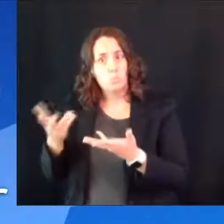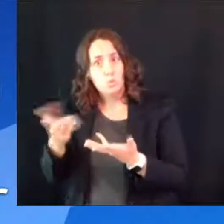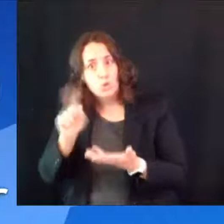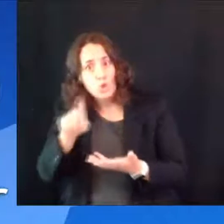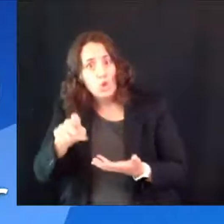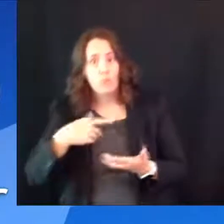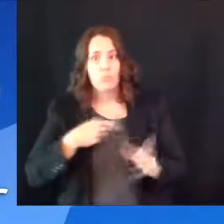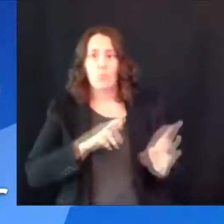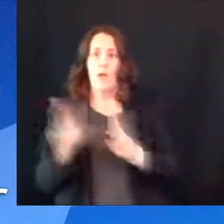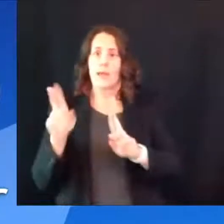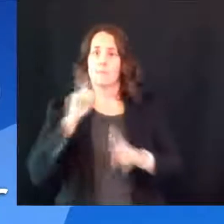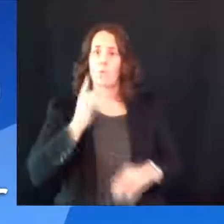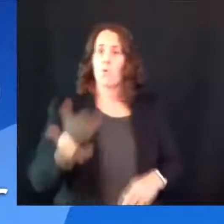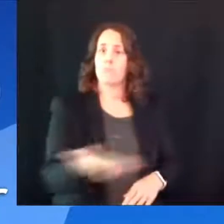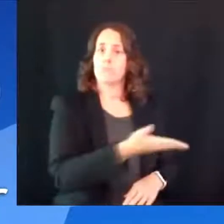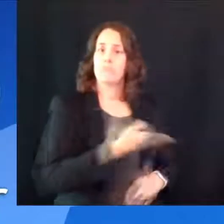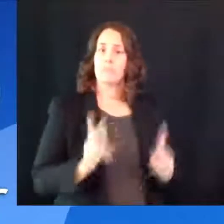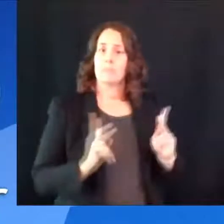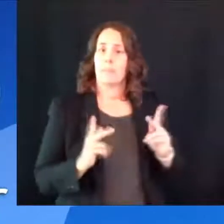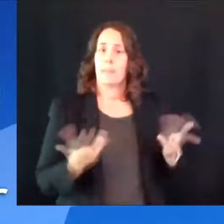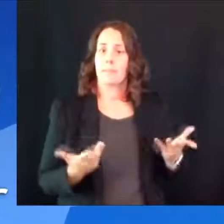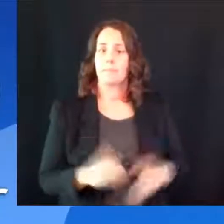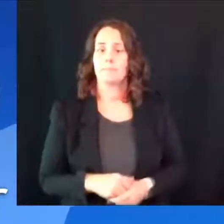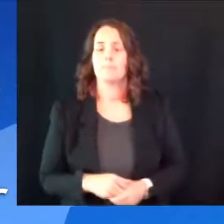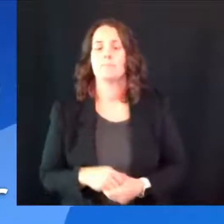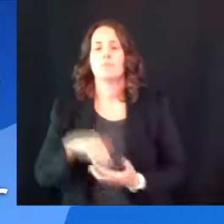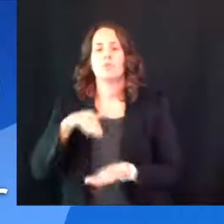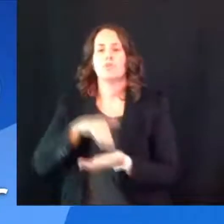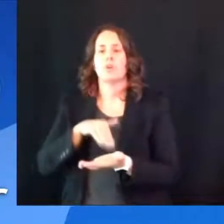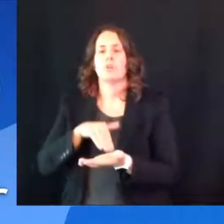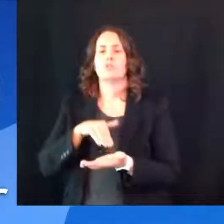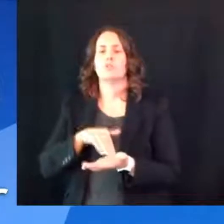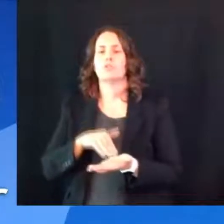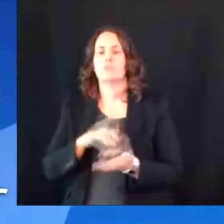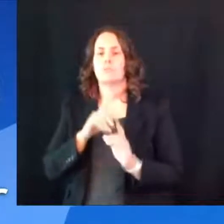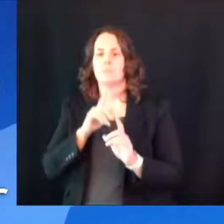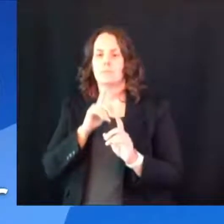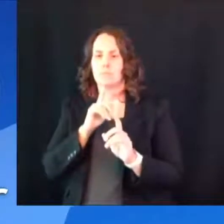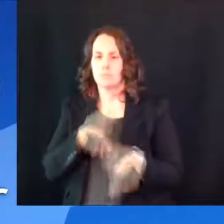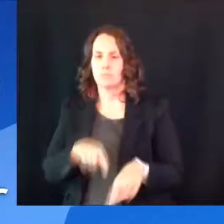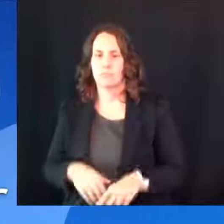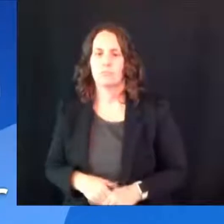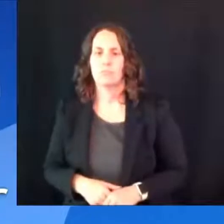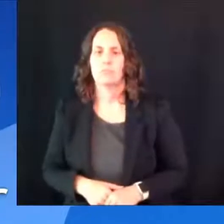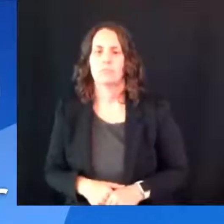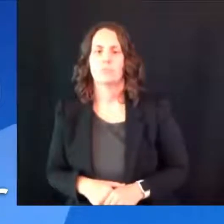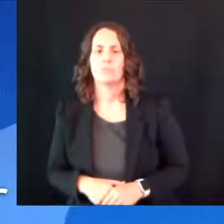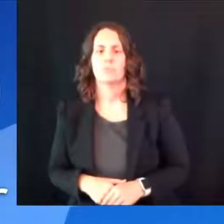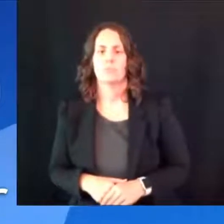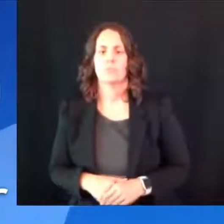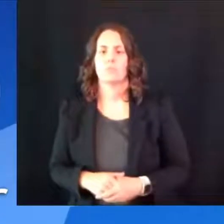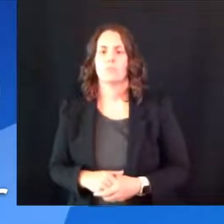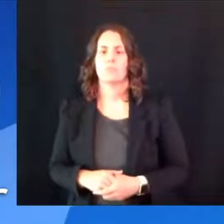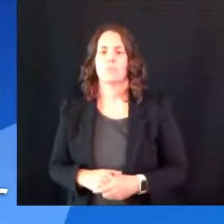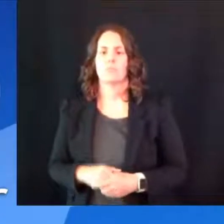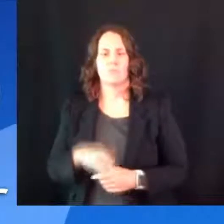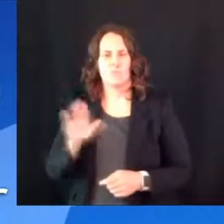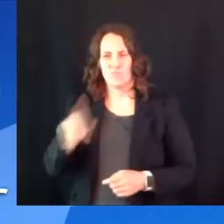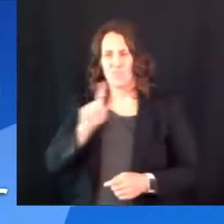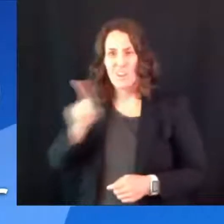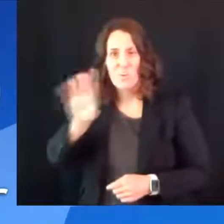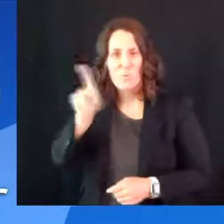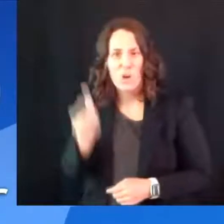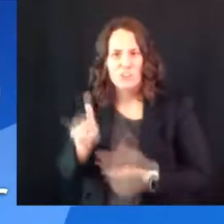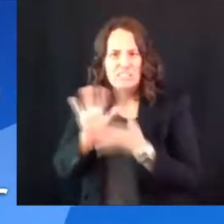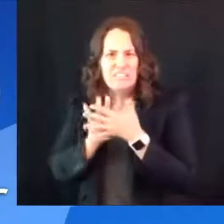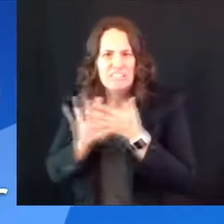So there are three, in general terms, there are three types of treatment that have enough evidence